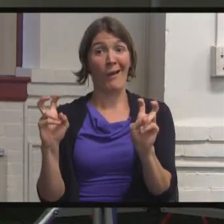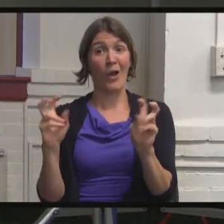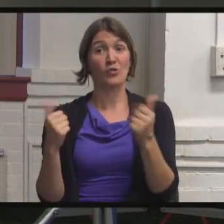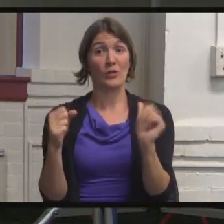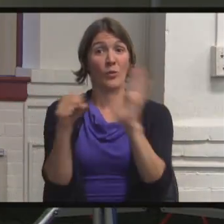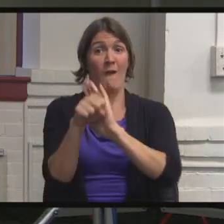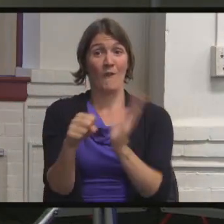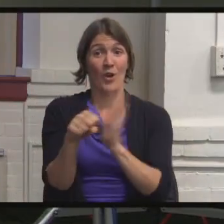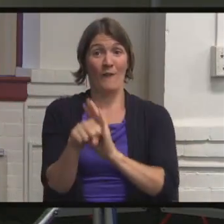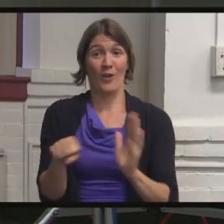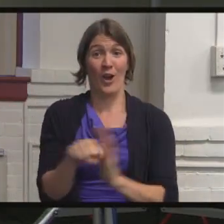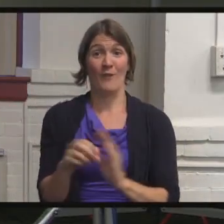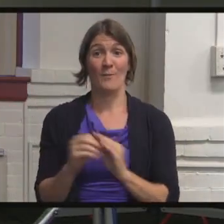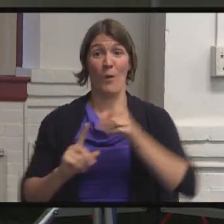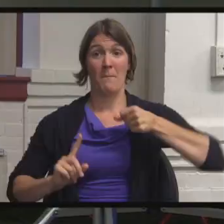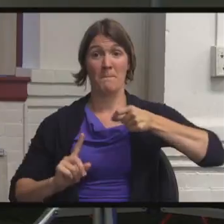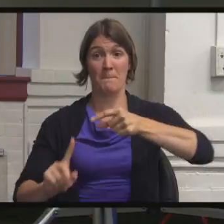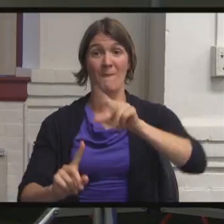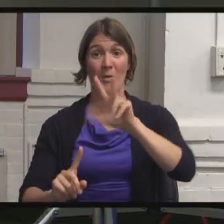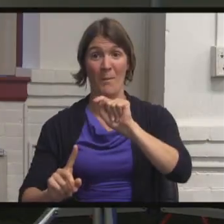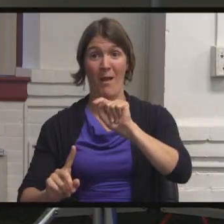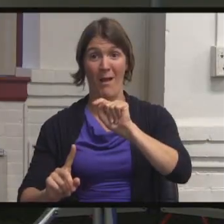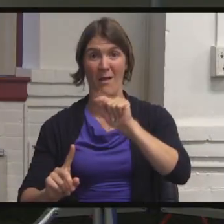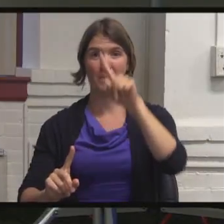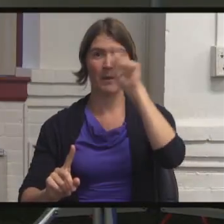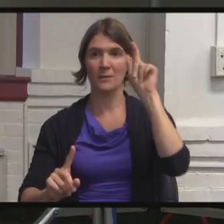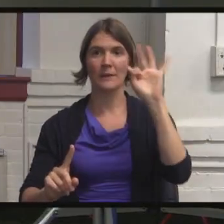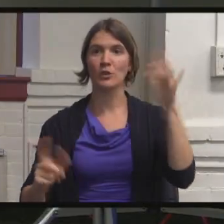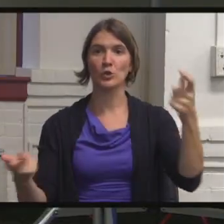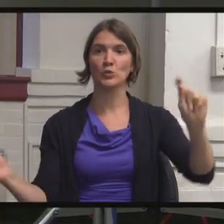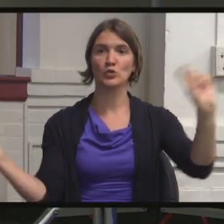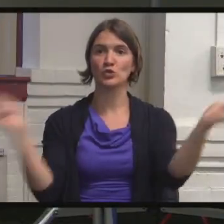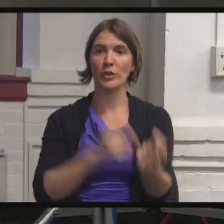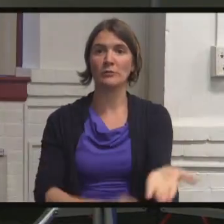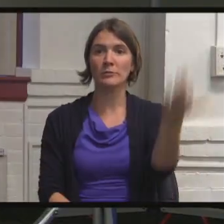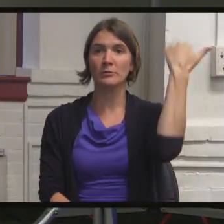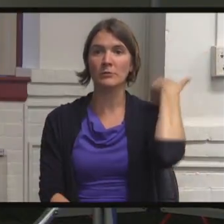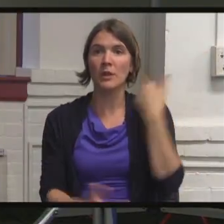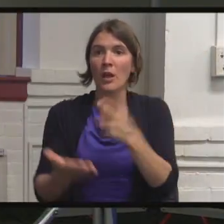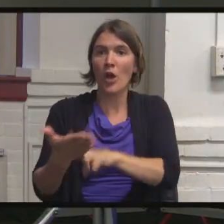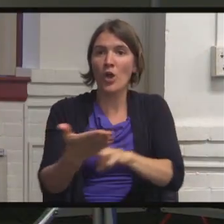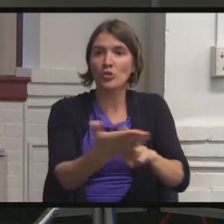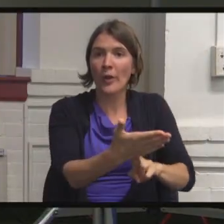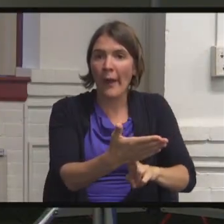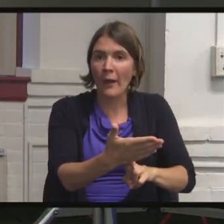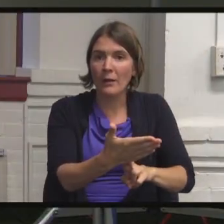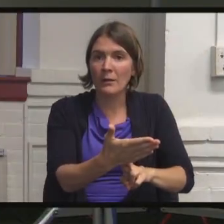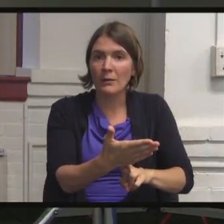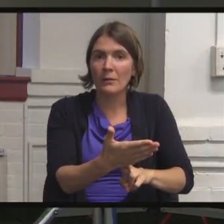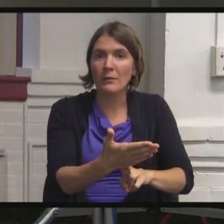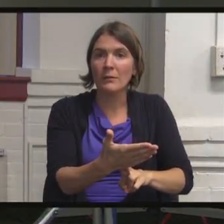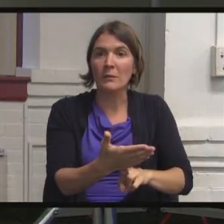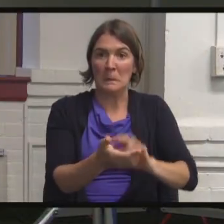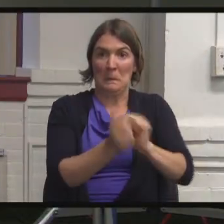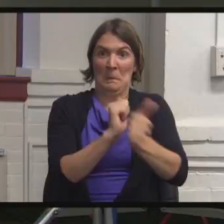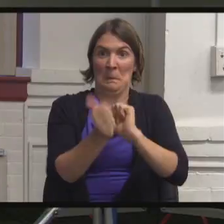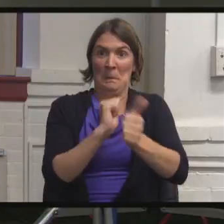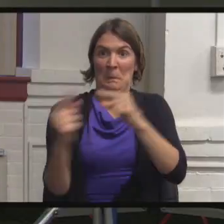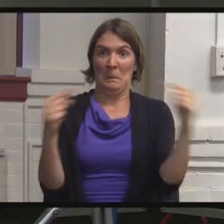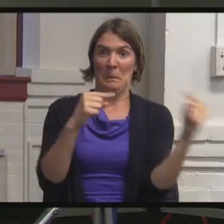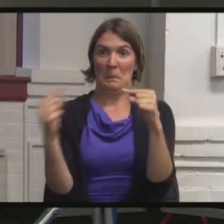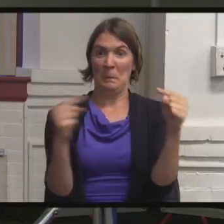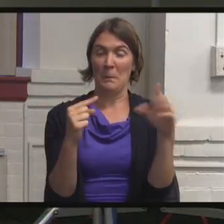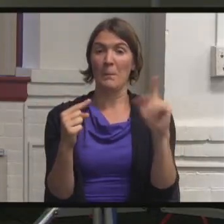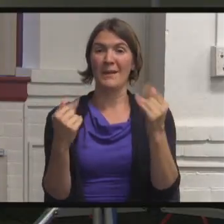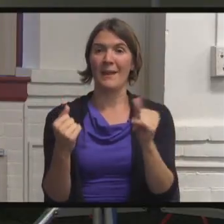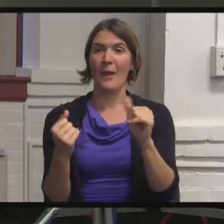part of the state as a consequence of a change in the contractual climate between them and their competitor,